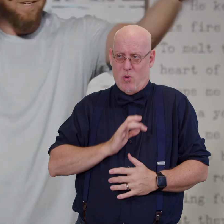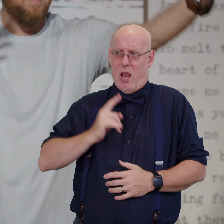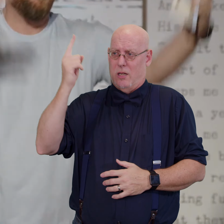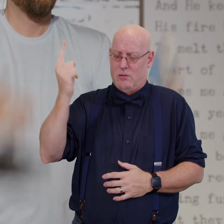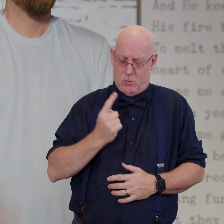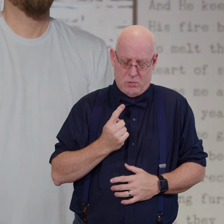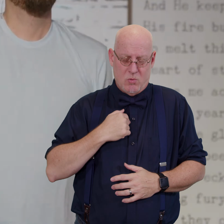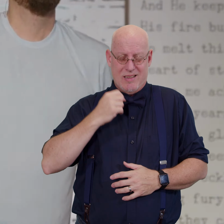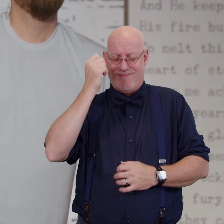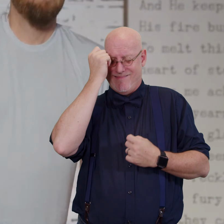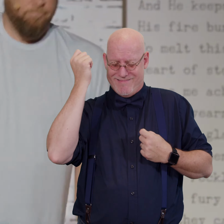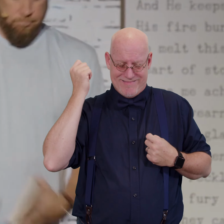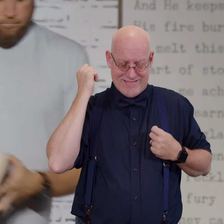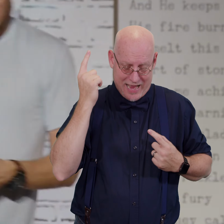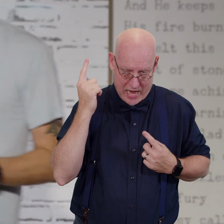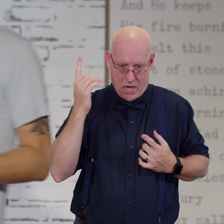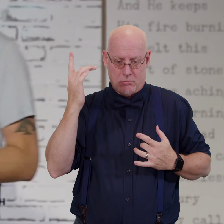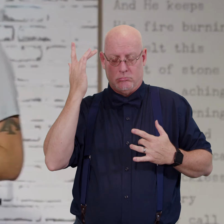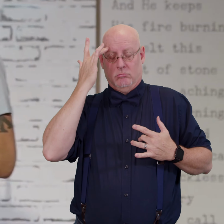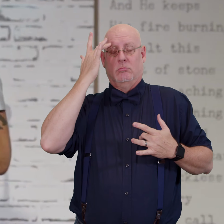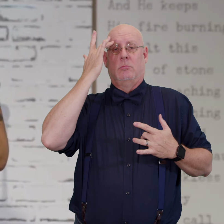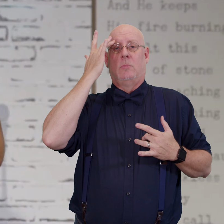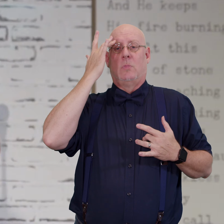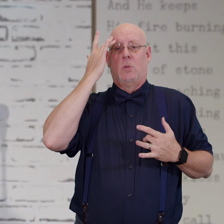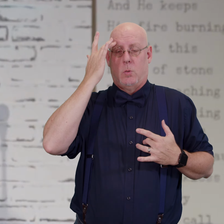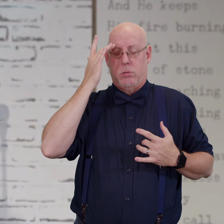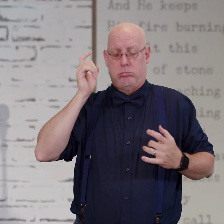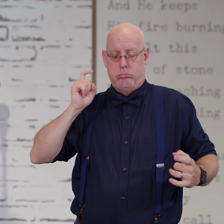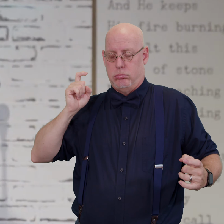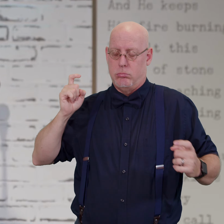get it, it reorients us.